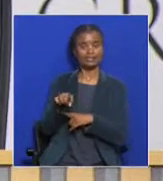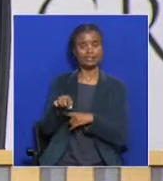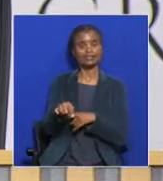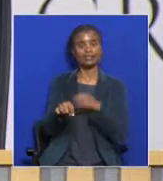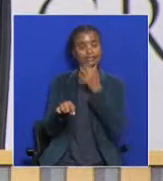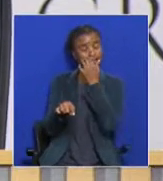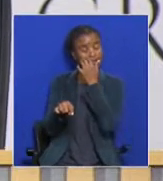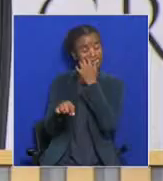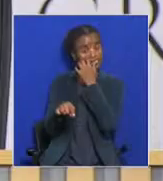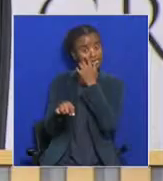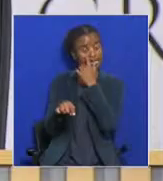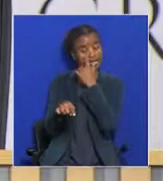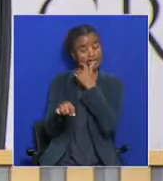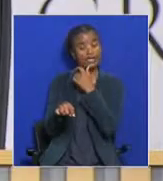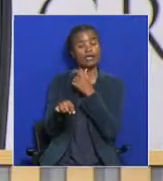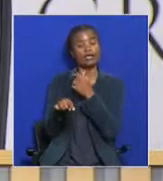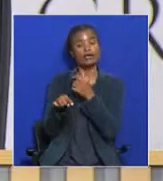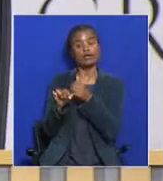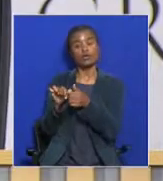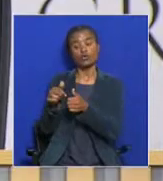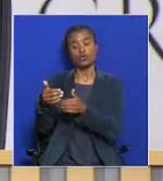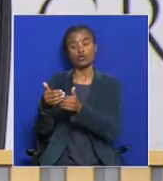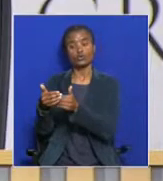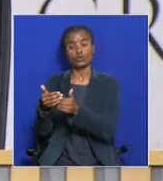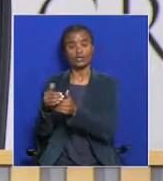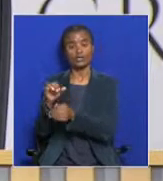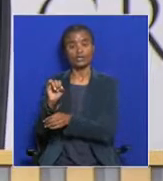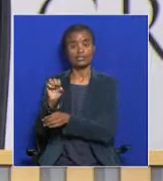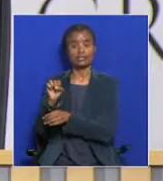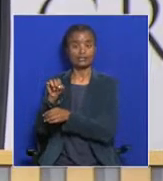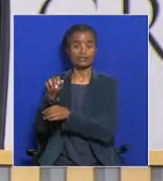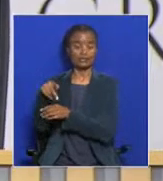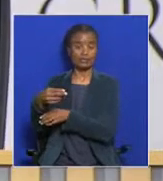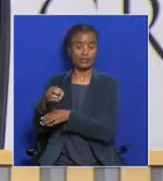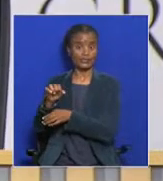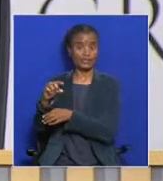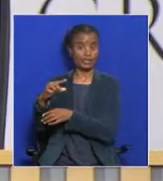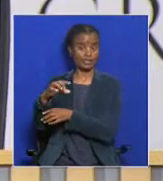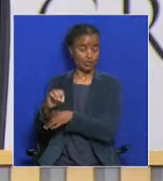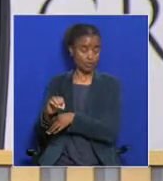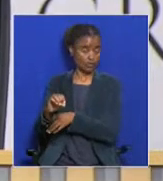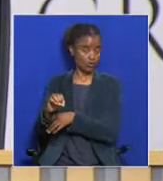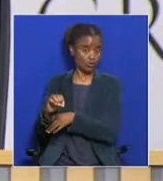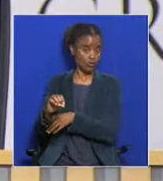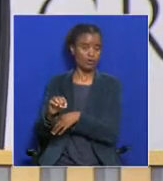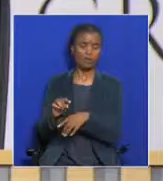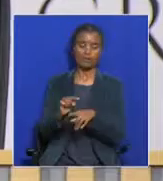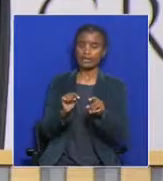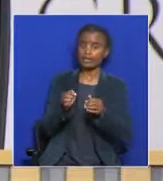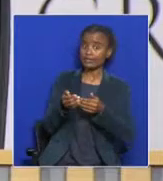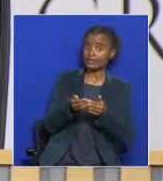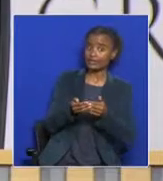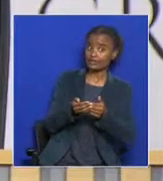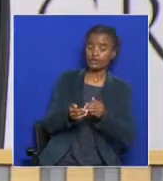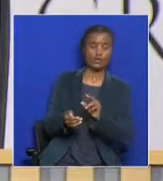relevant station that... It's not the nearest. No, it's the relevant. It doesn't necessarily have to be the nearest. Police stations